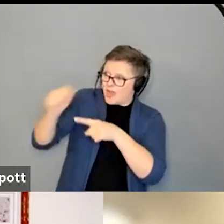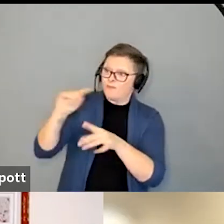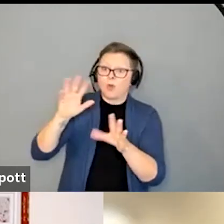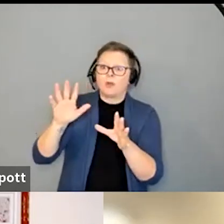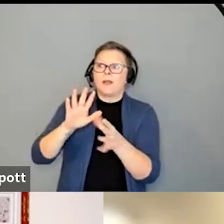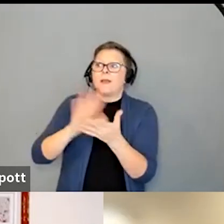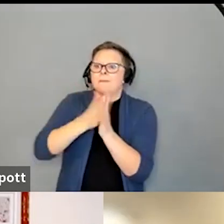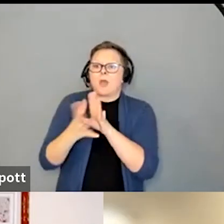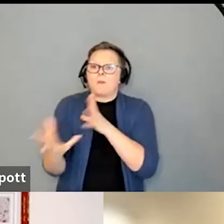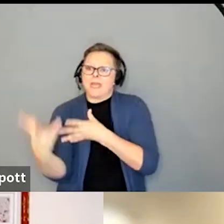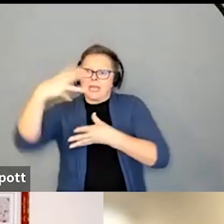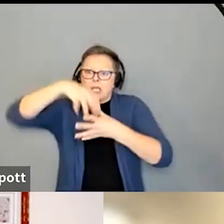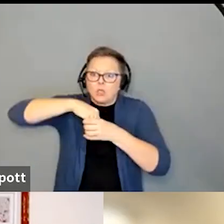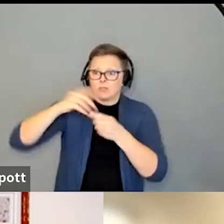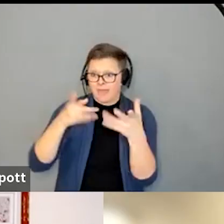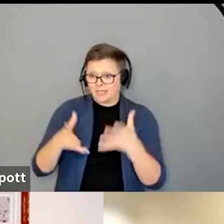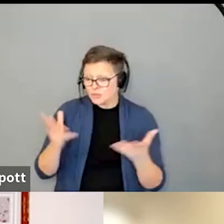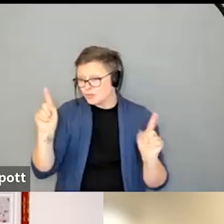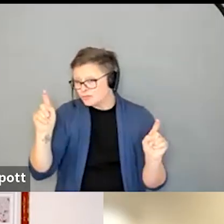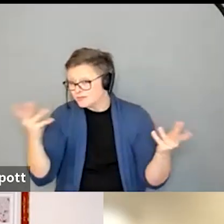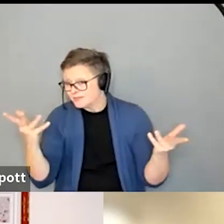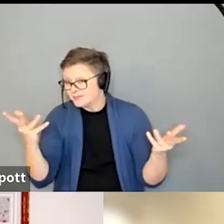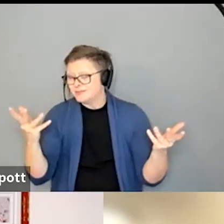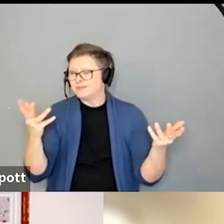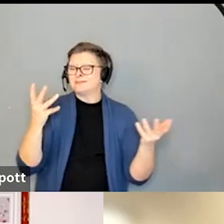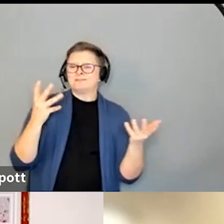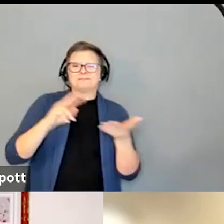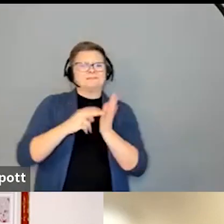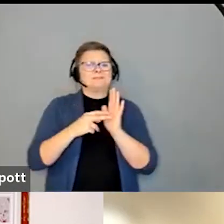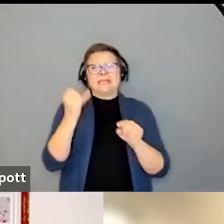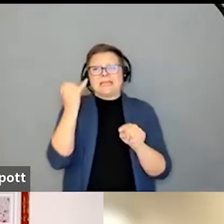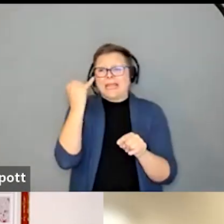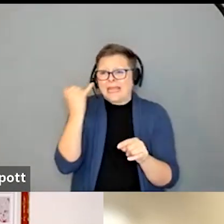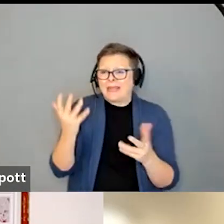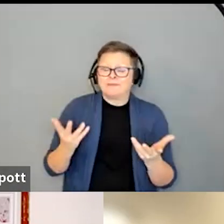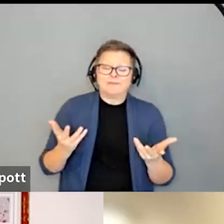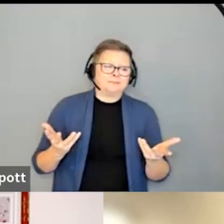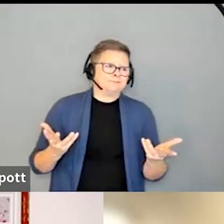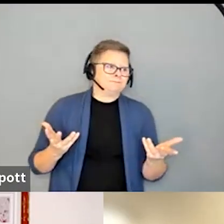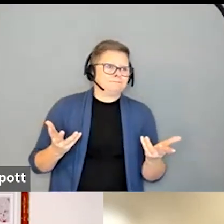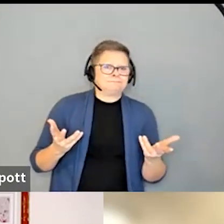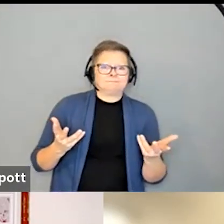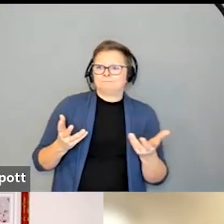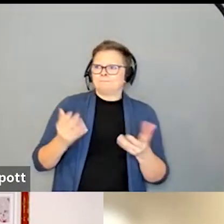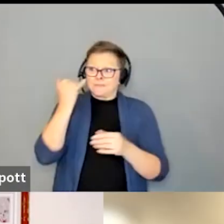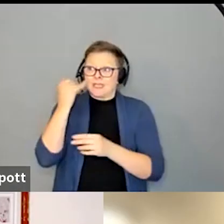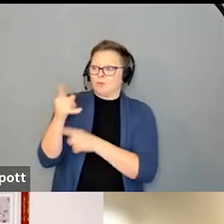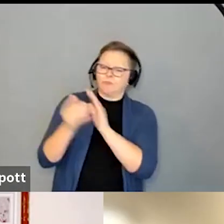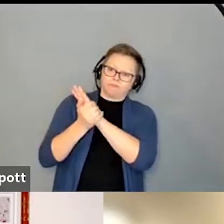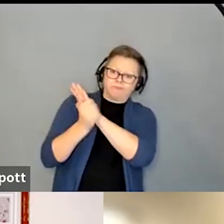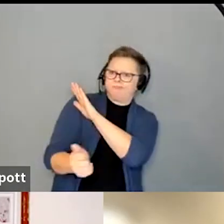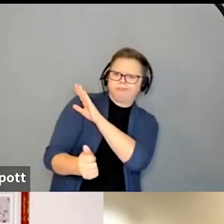right? And so if everyone's measured based on, are you being productive, whatever definition of productivity your company may